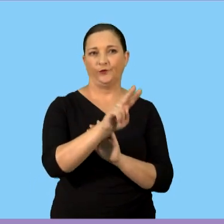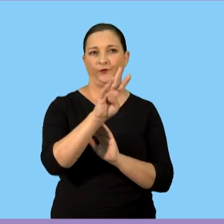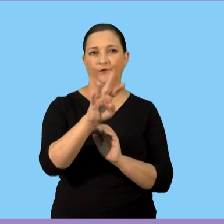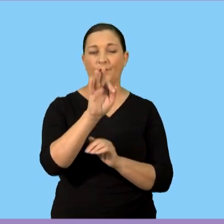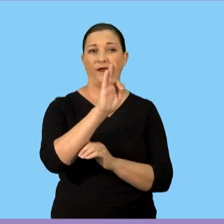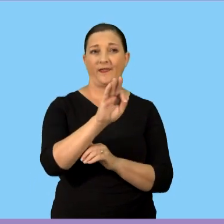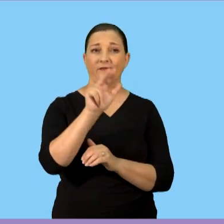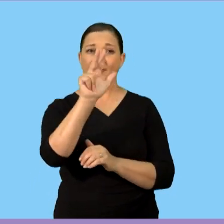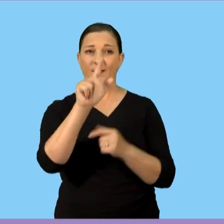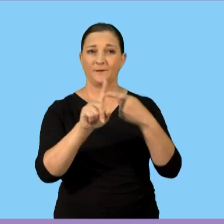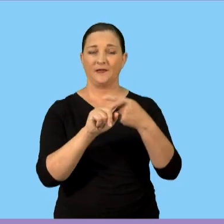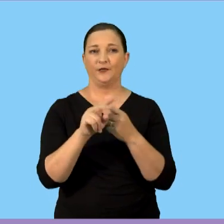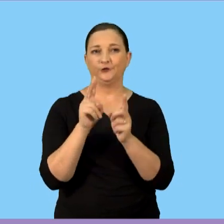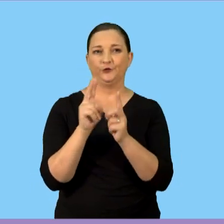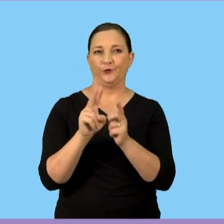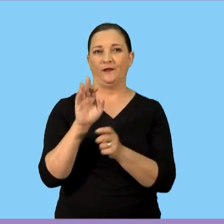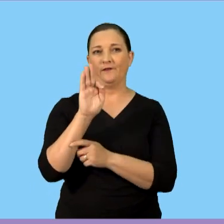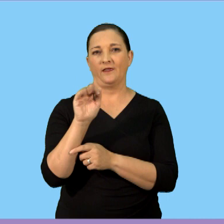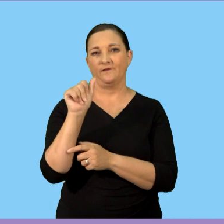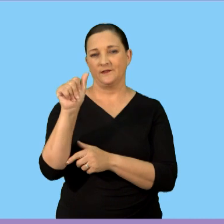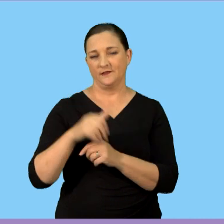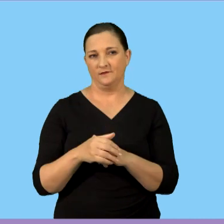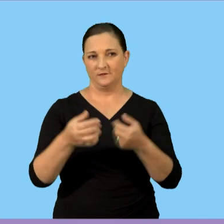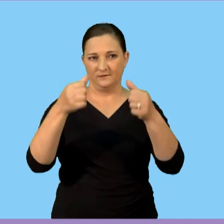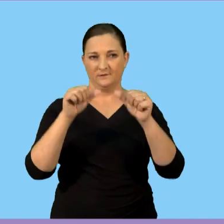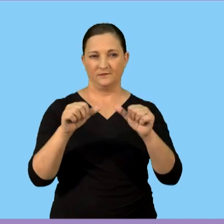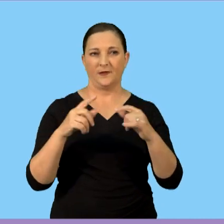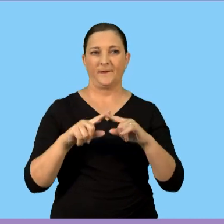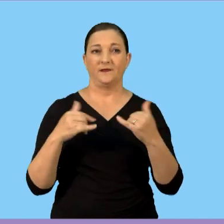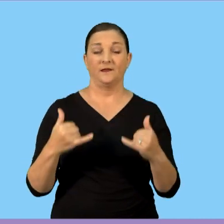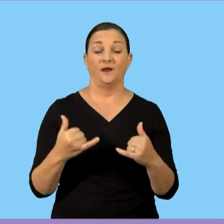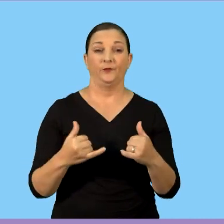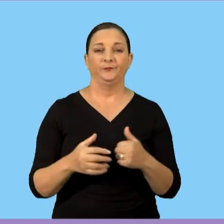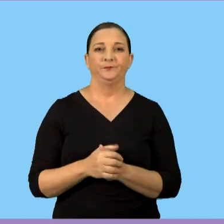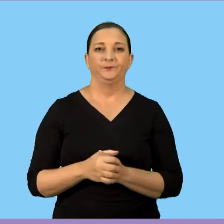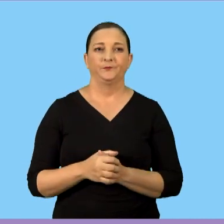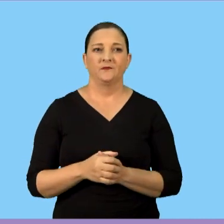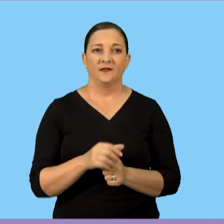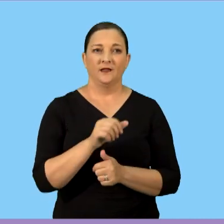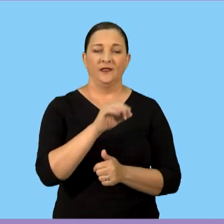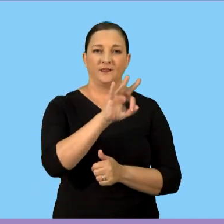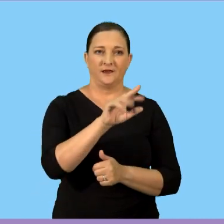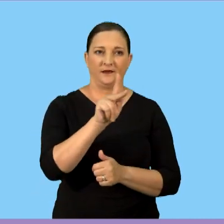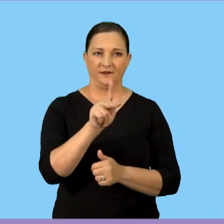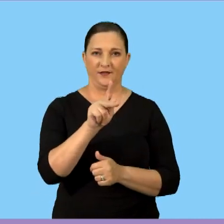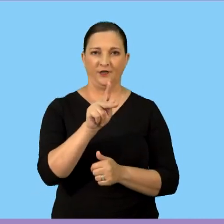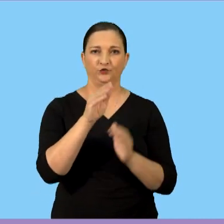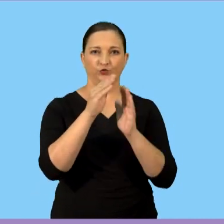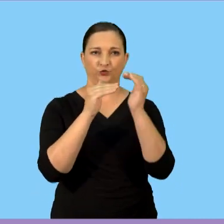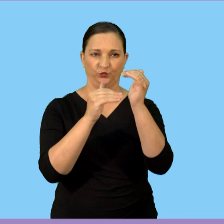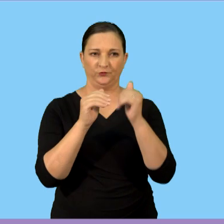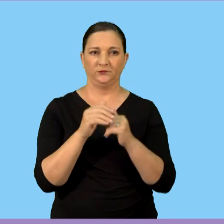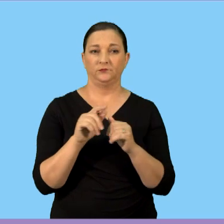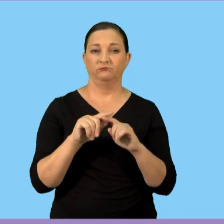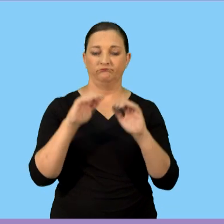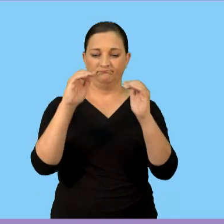6. Let's move on to number 6. So we have there 3k squared, and in my brackets I